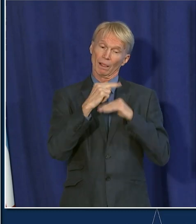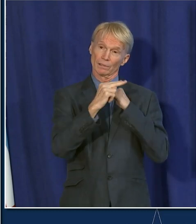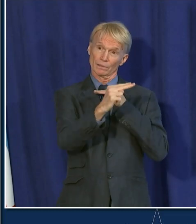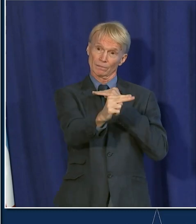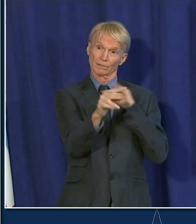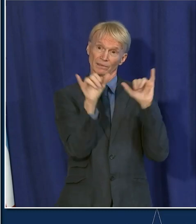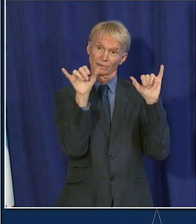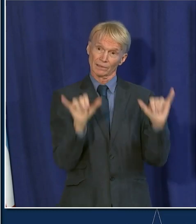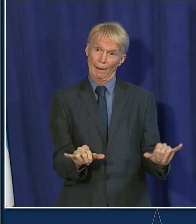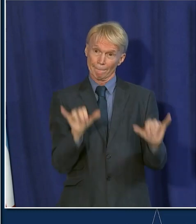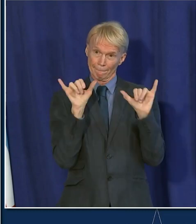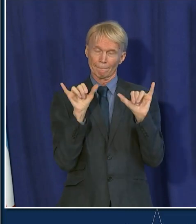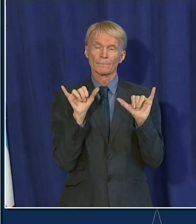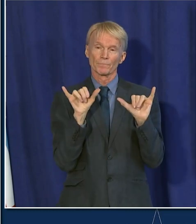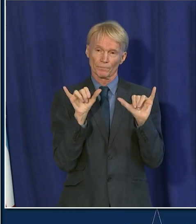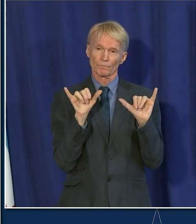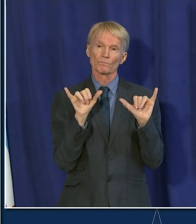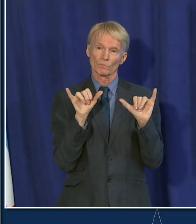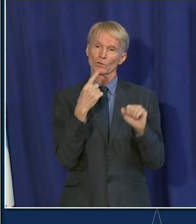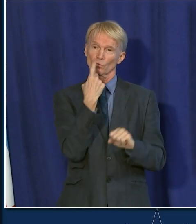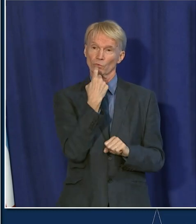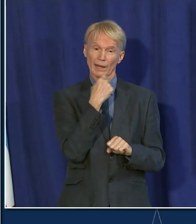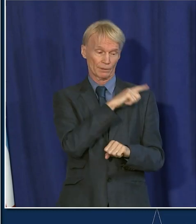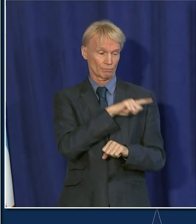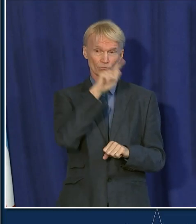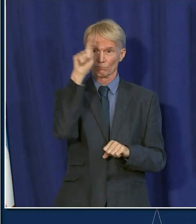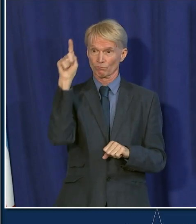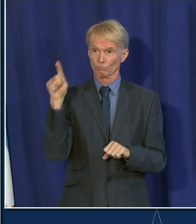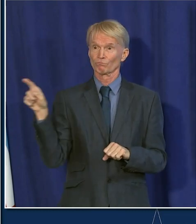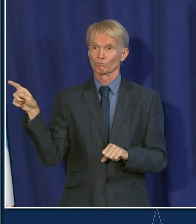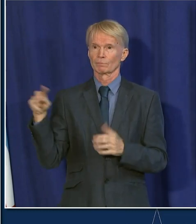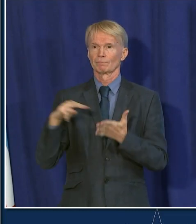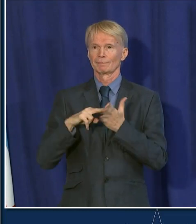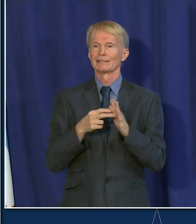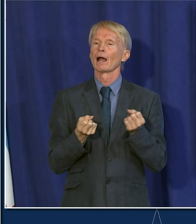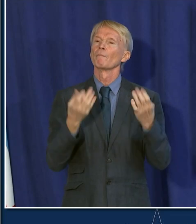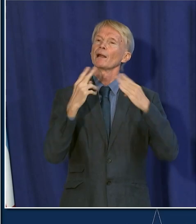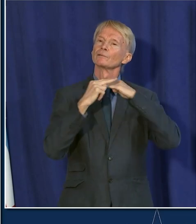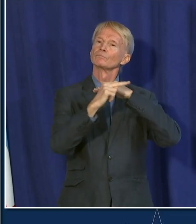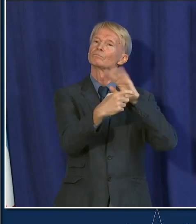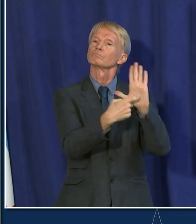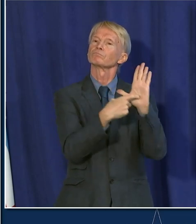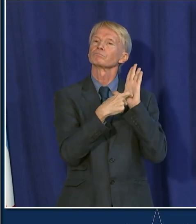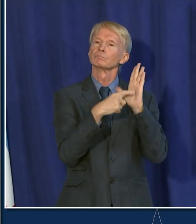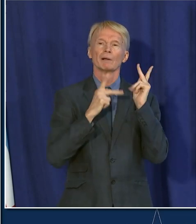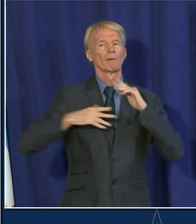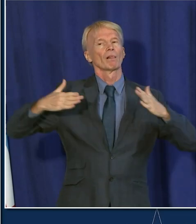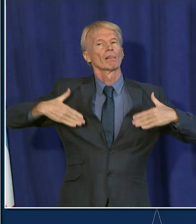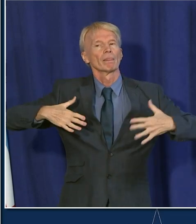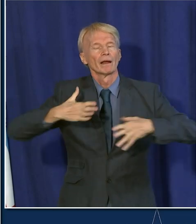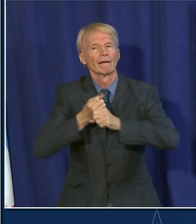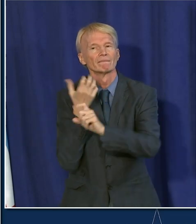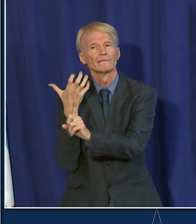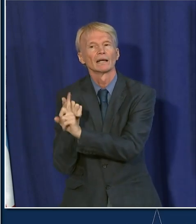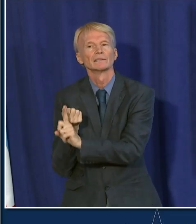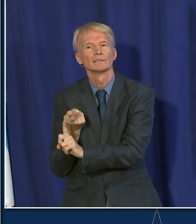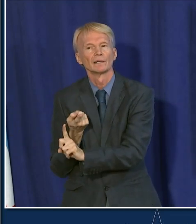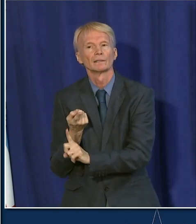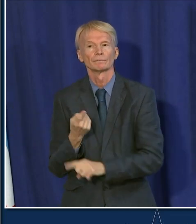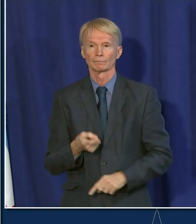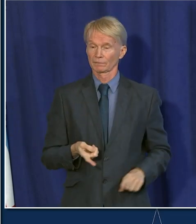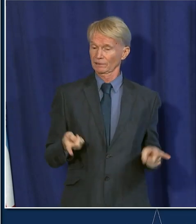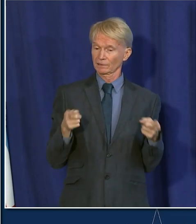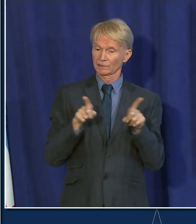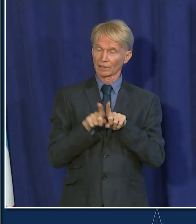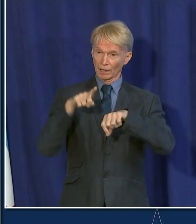time period, similarly in red, this is giving you hospitalizations of unvaccinated Chicagoans. And then in that same